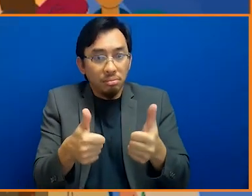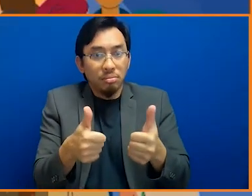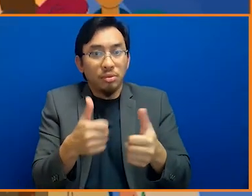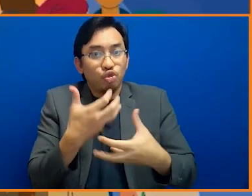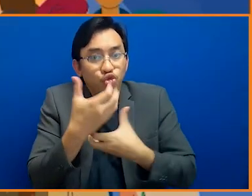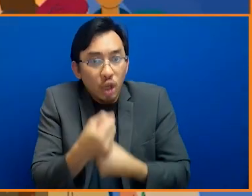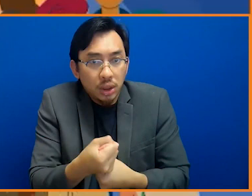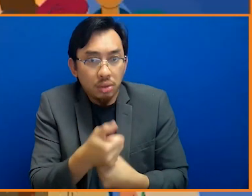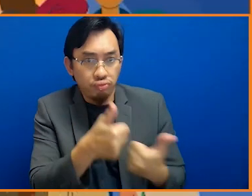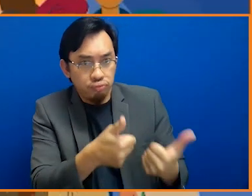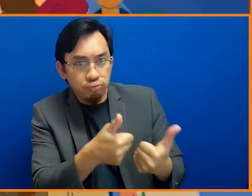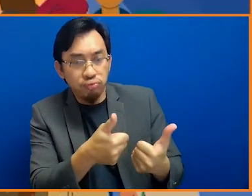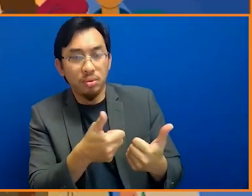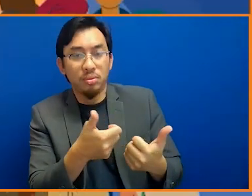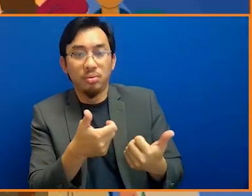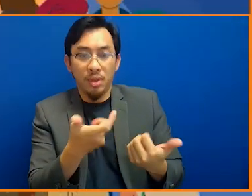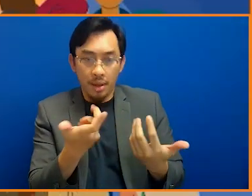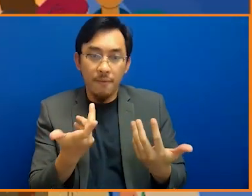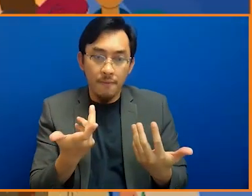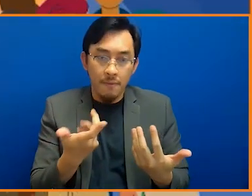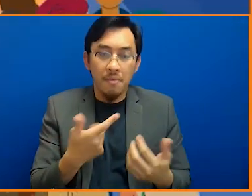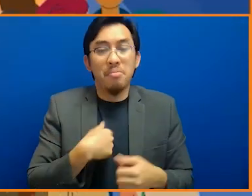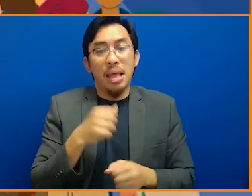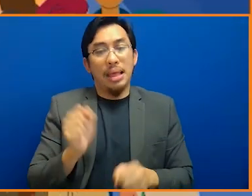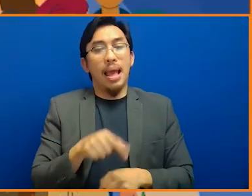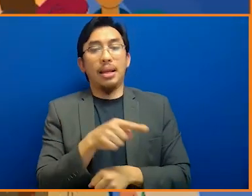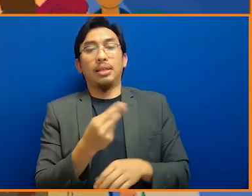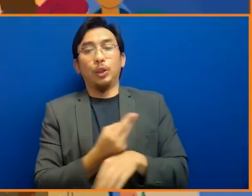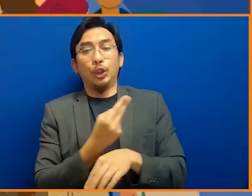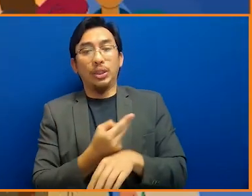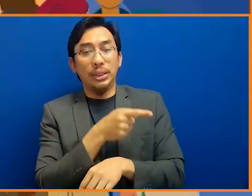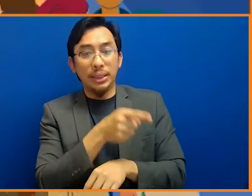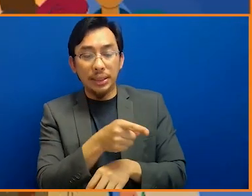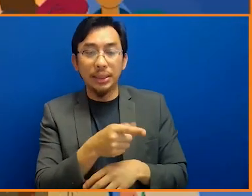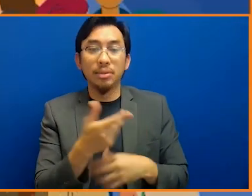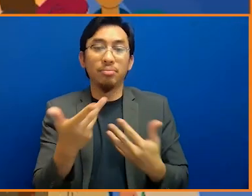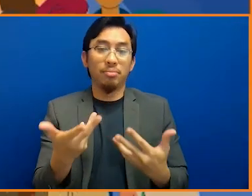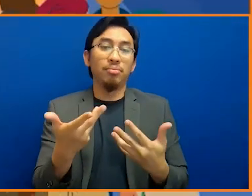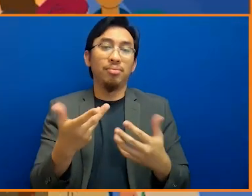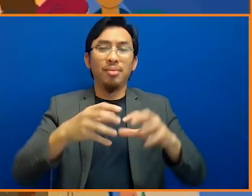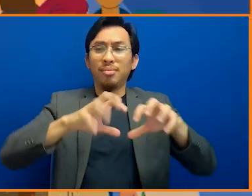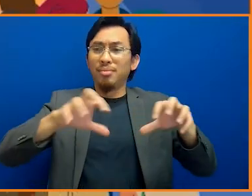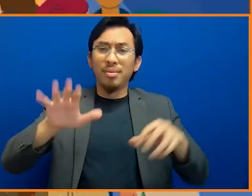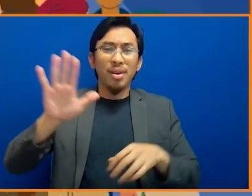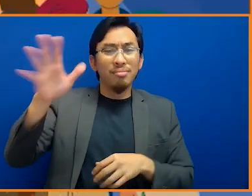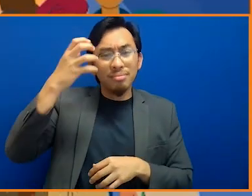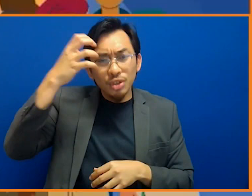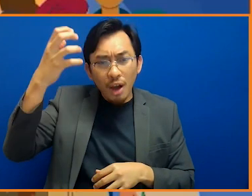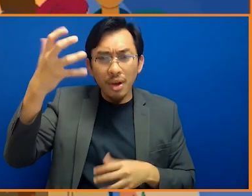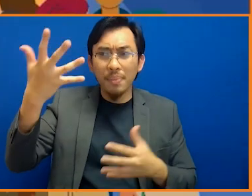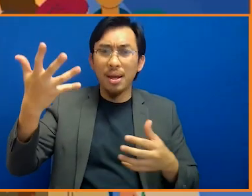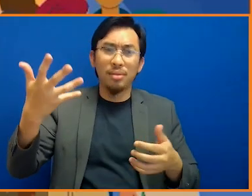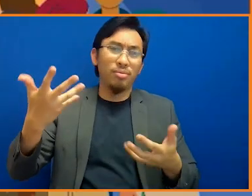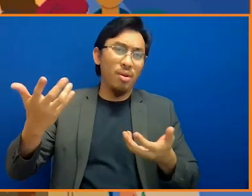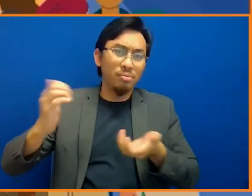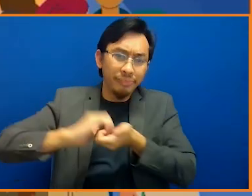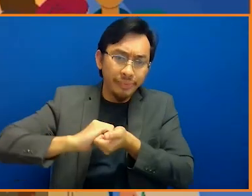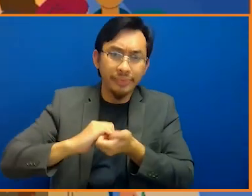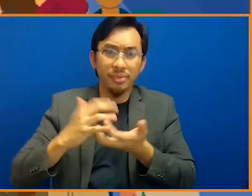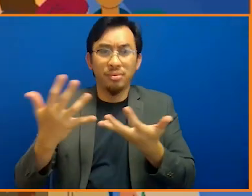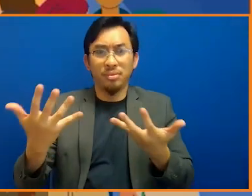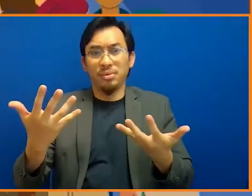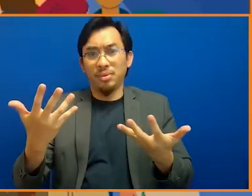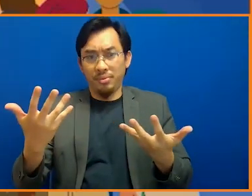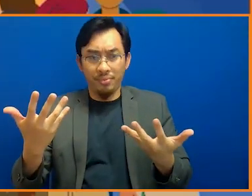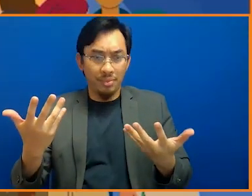sources. But before we actually use their data, we can actually also encourage these national agencies to actually create